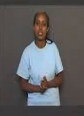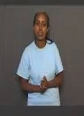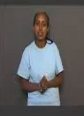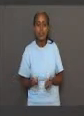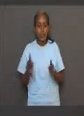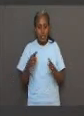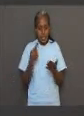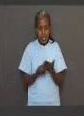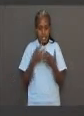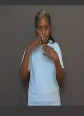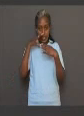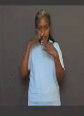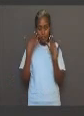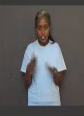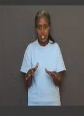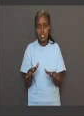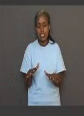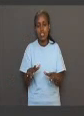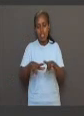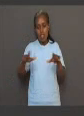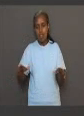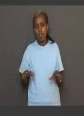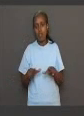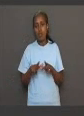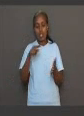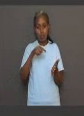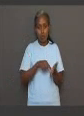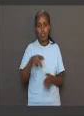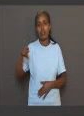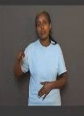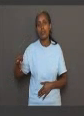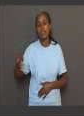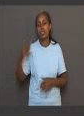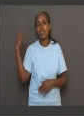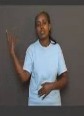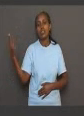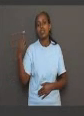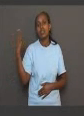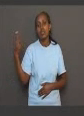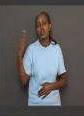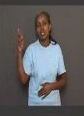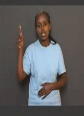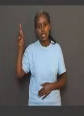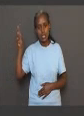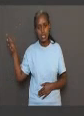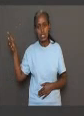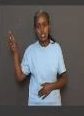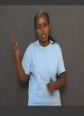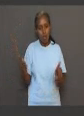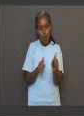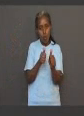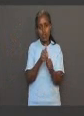When that is finished, locate point P using this ordered